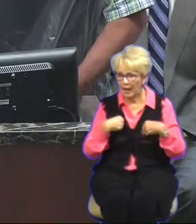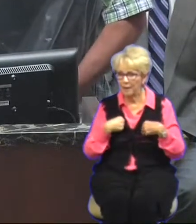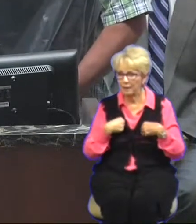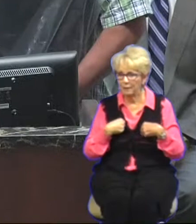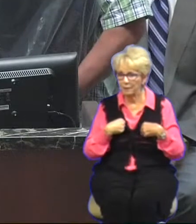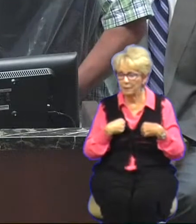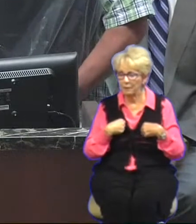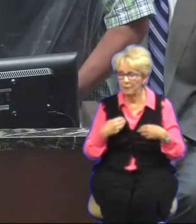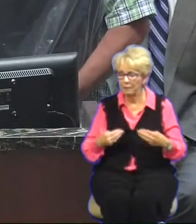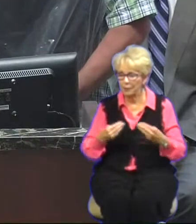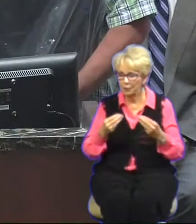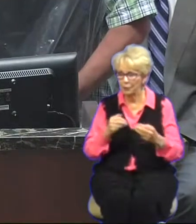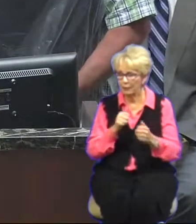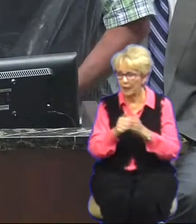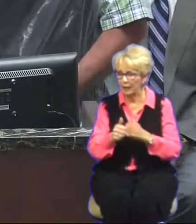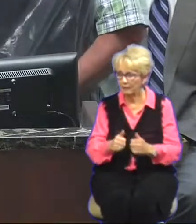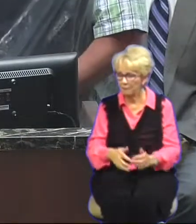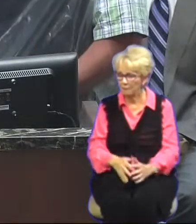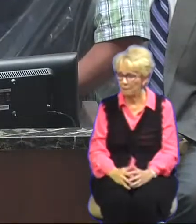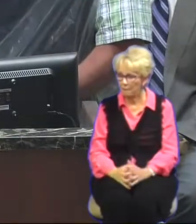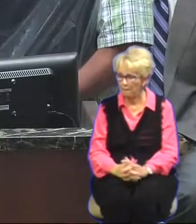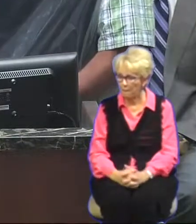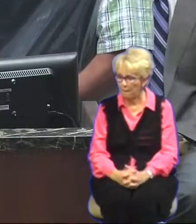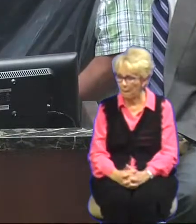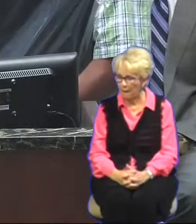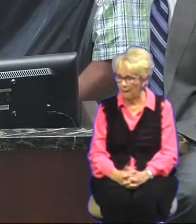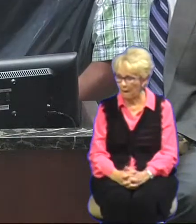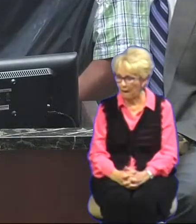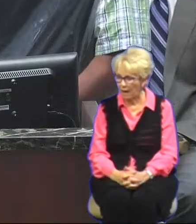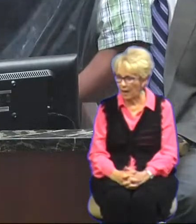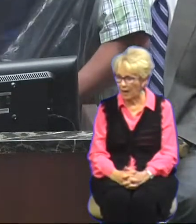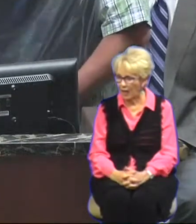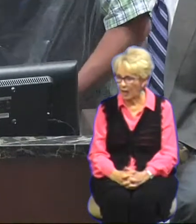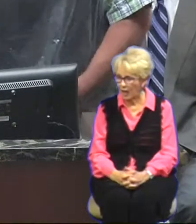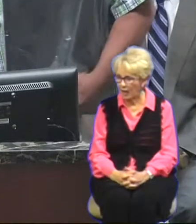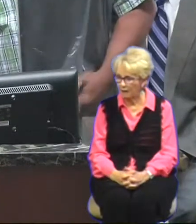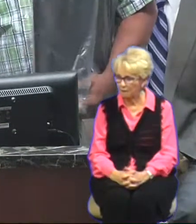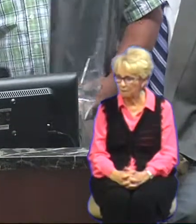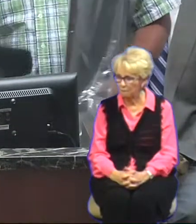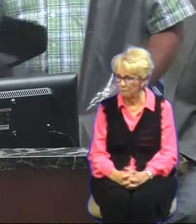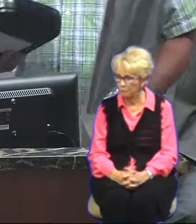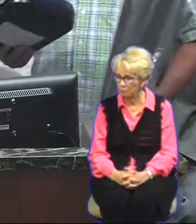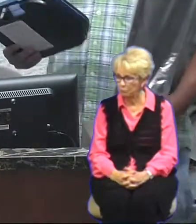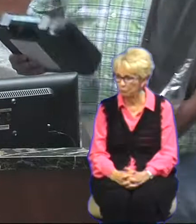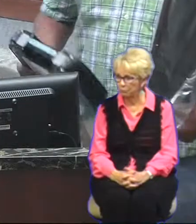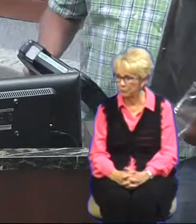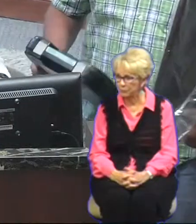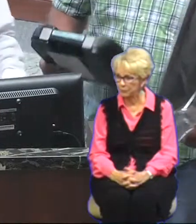Motion passes. Chief?